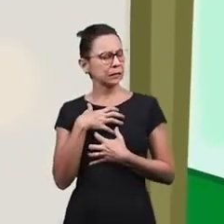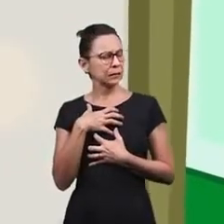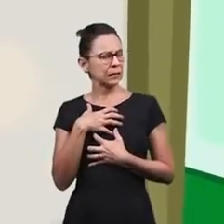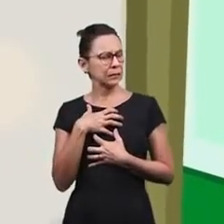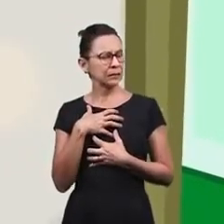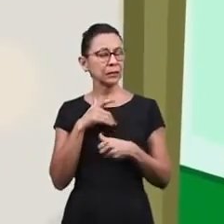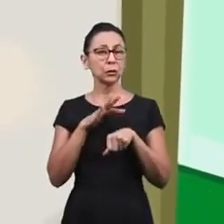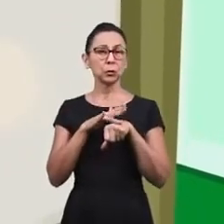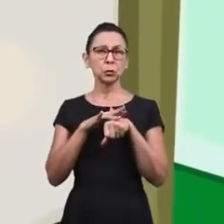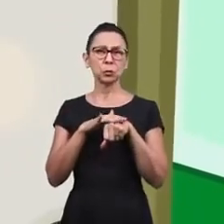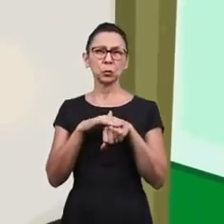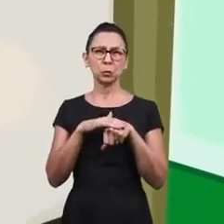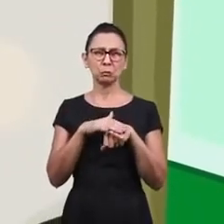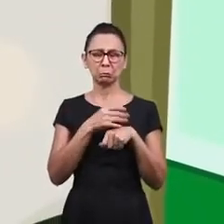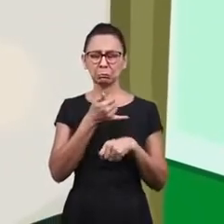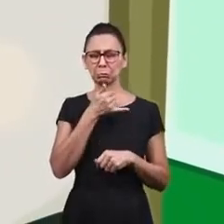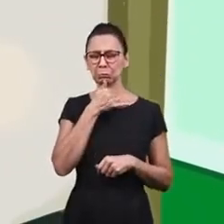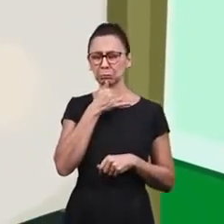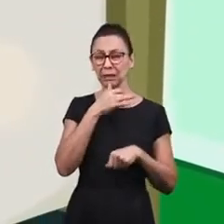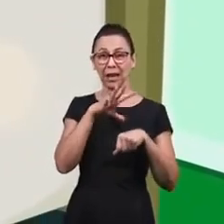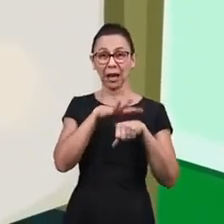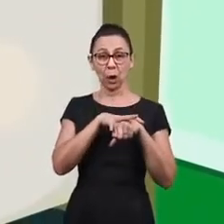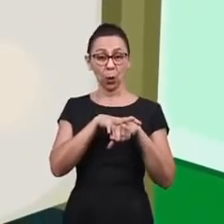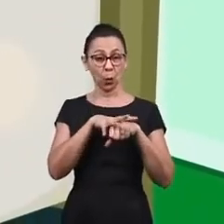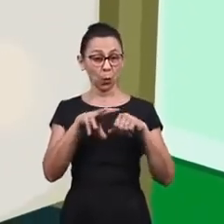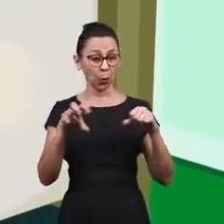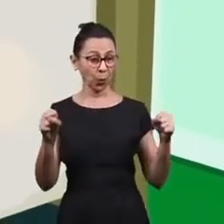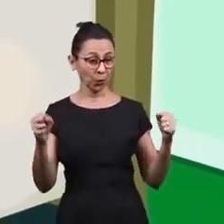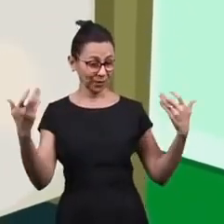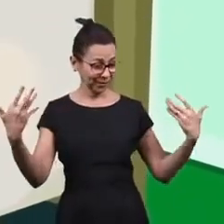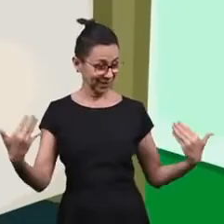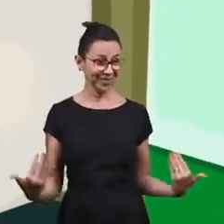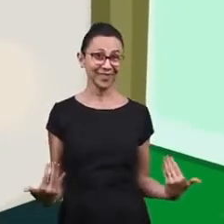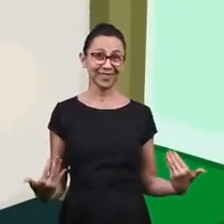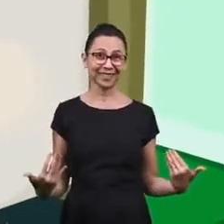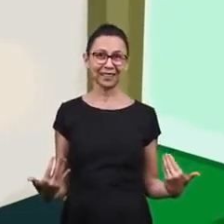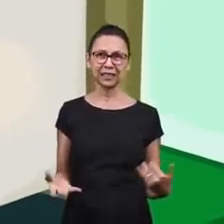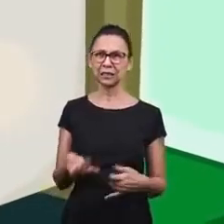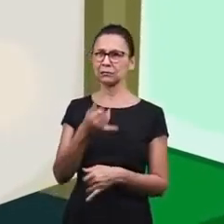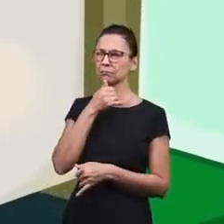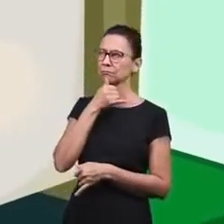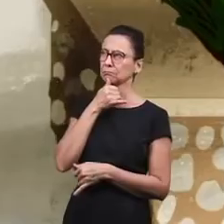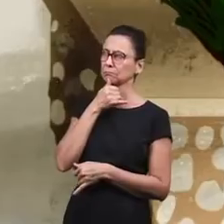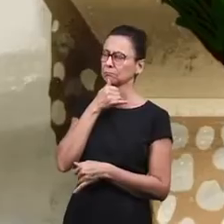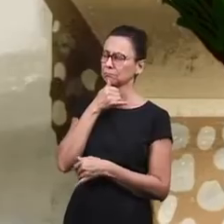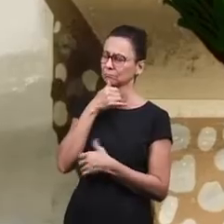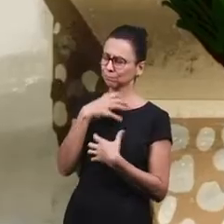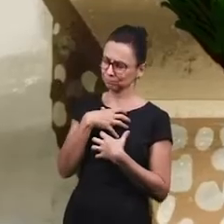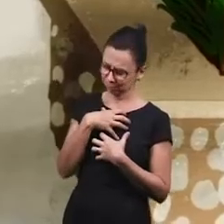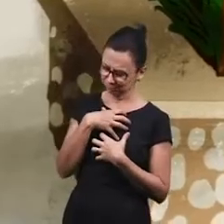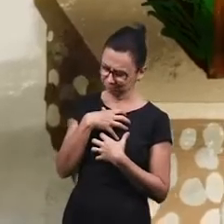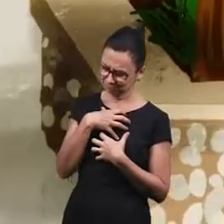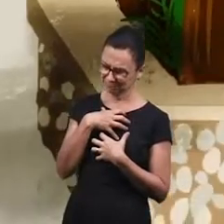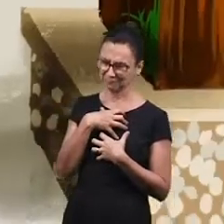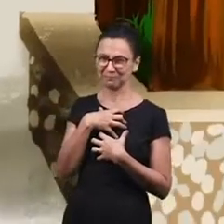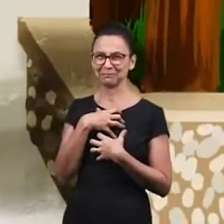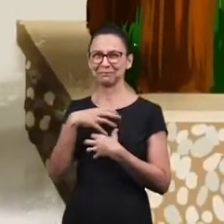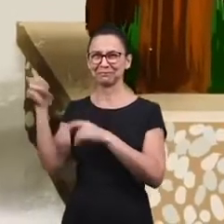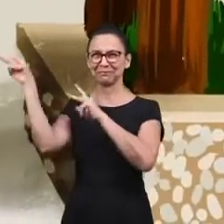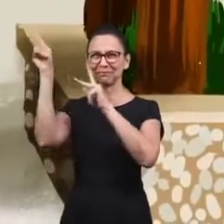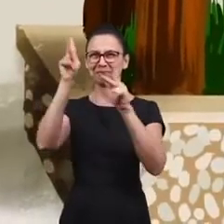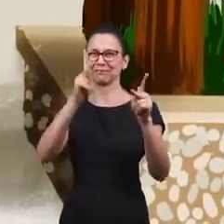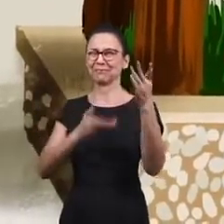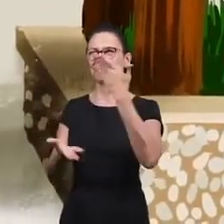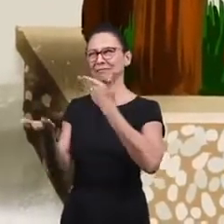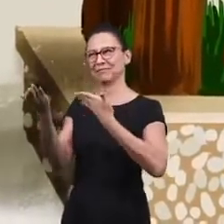When I am sick, he heals. When I am sad,